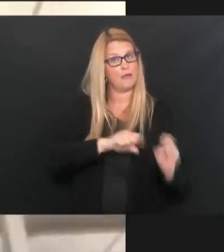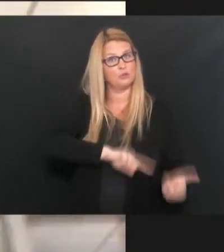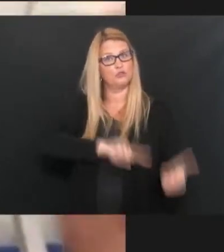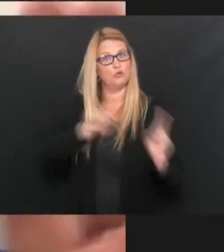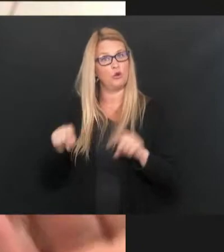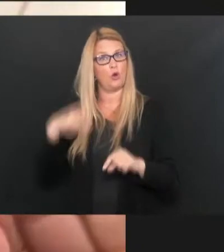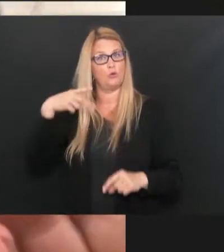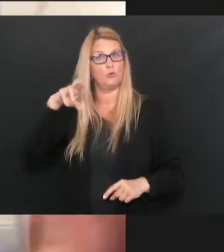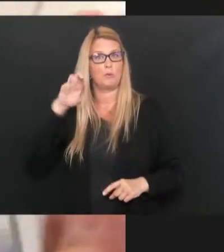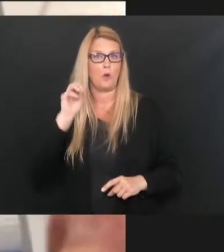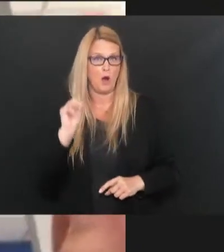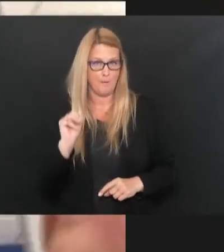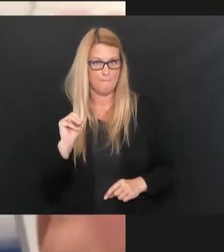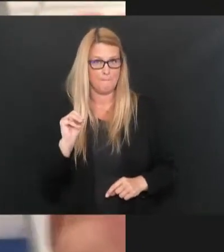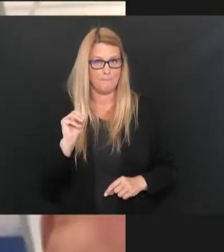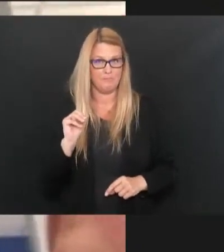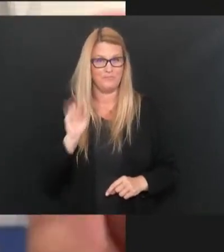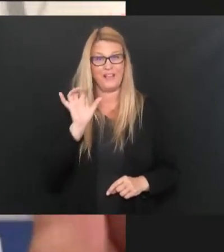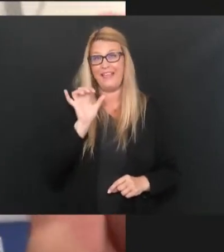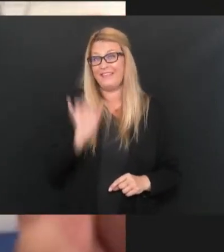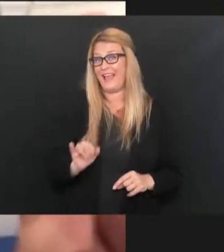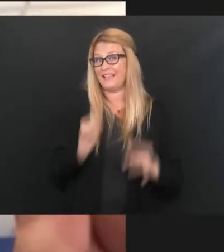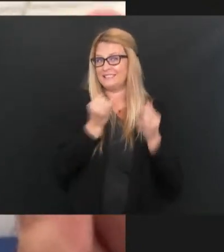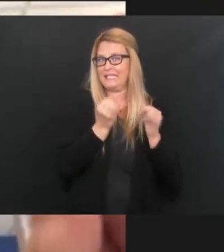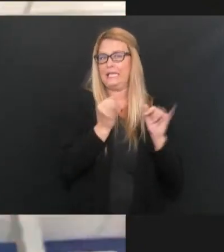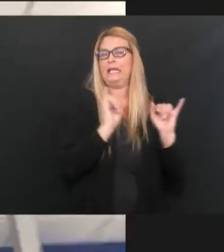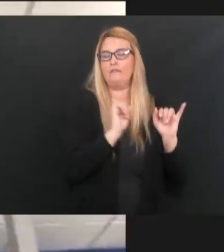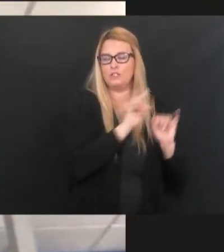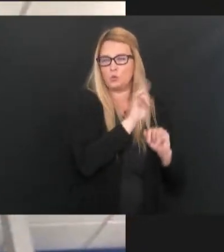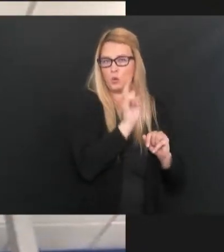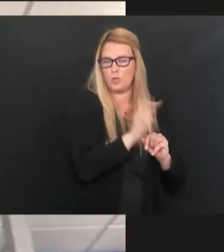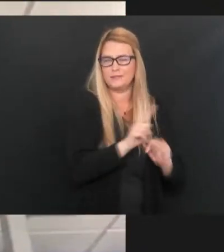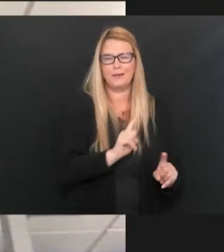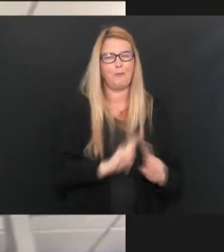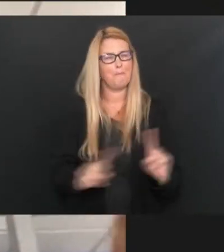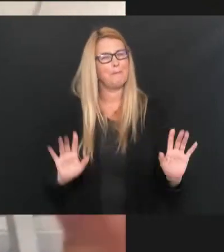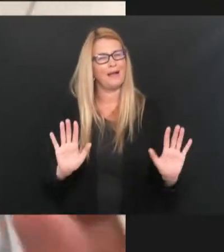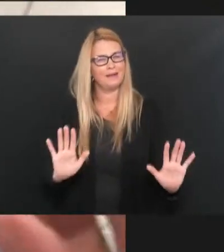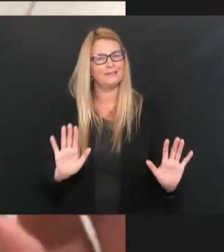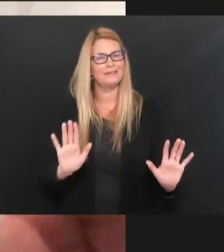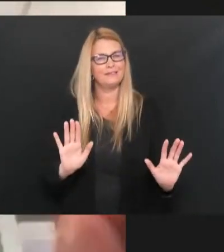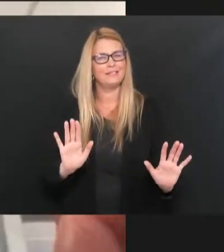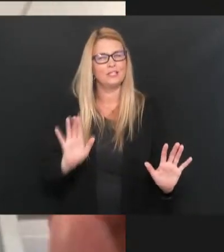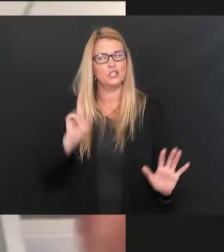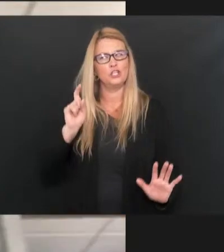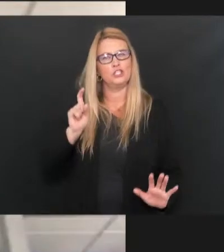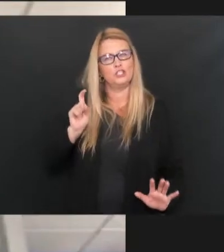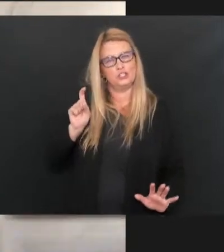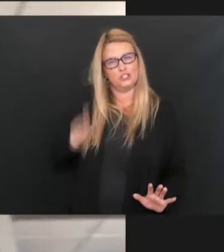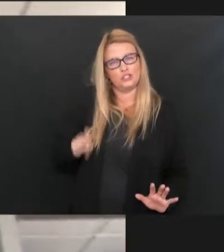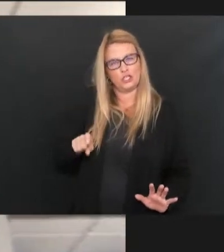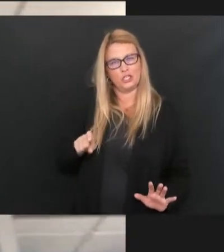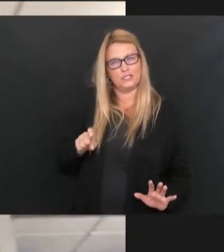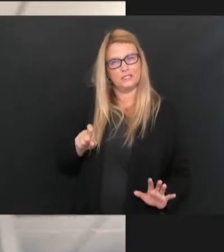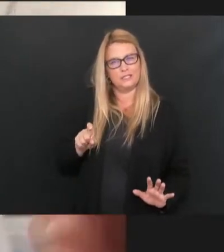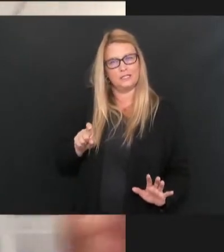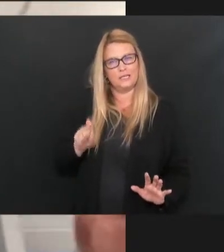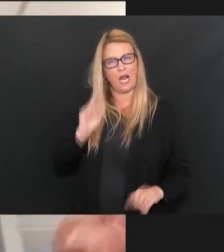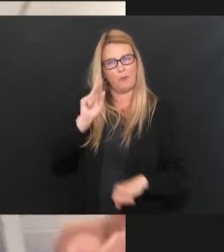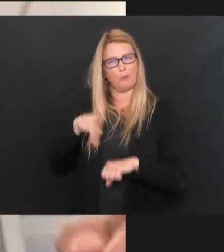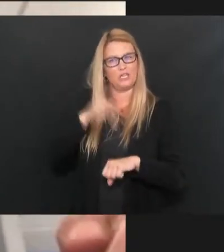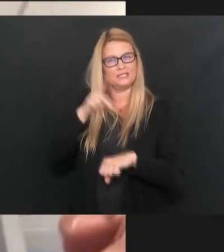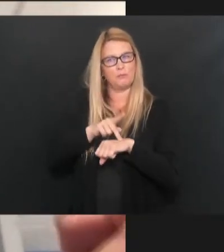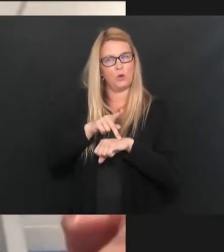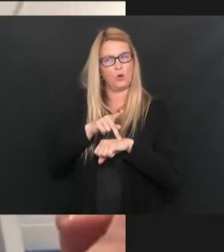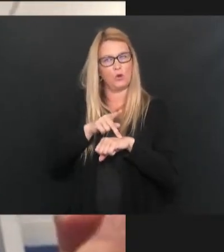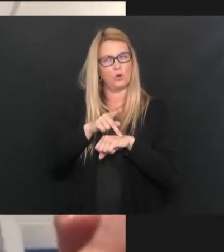prom? That's the individual question. What I'm wondering here is, shouldn't the principal and the local school and health